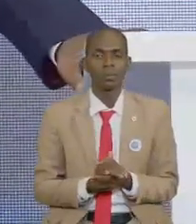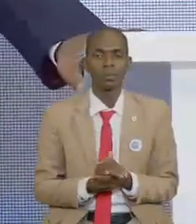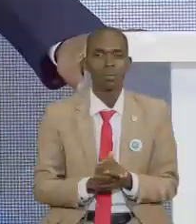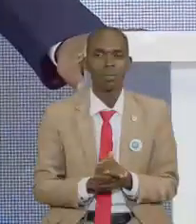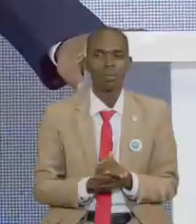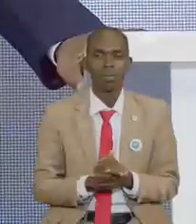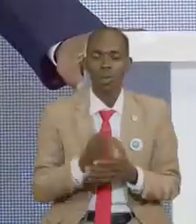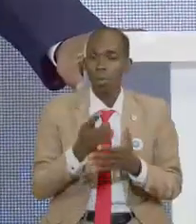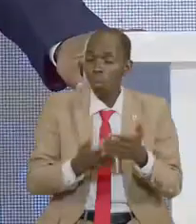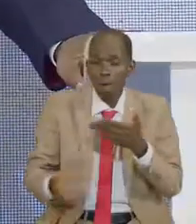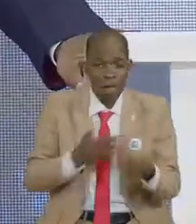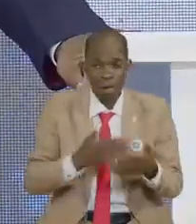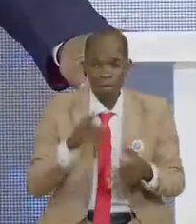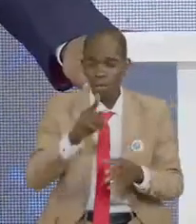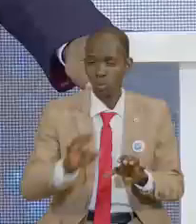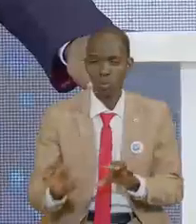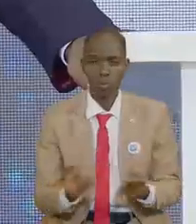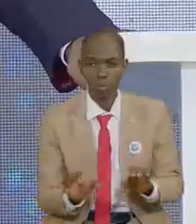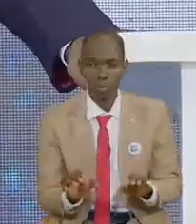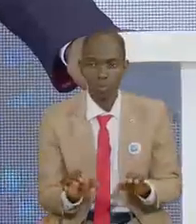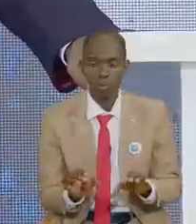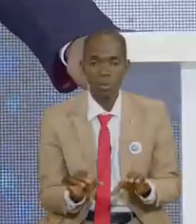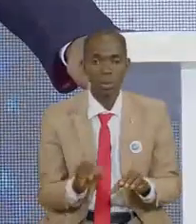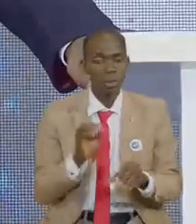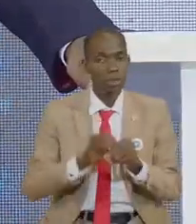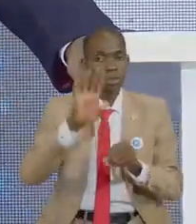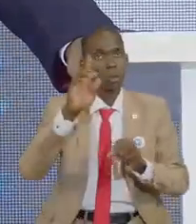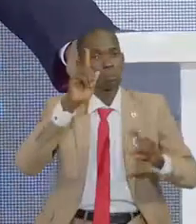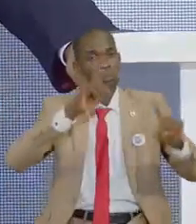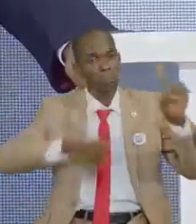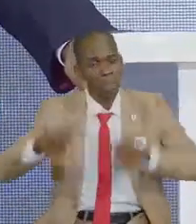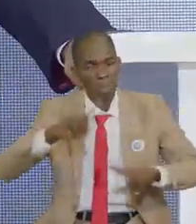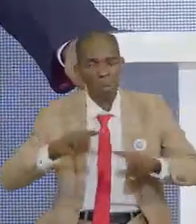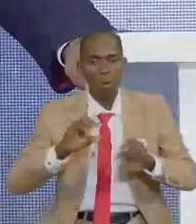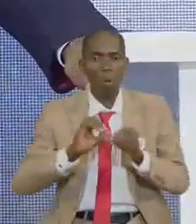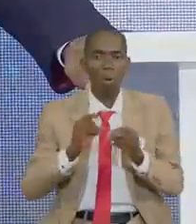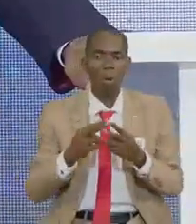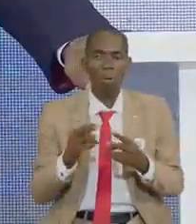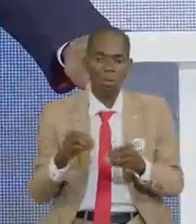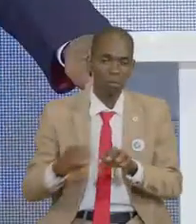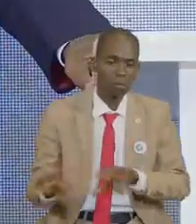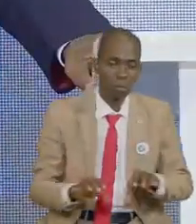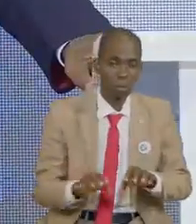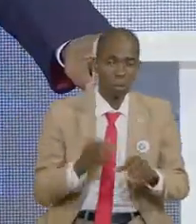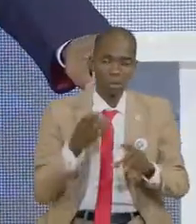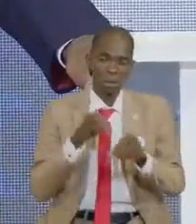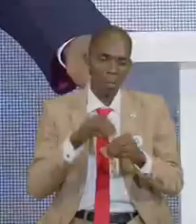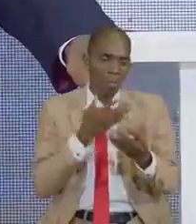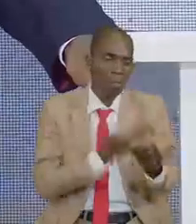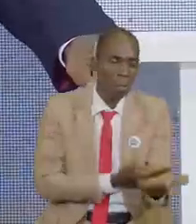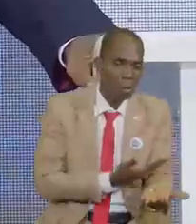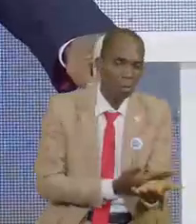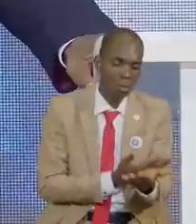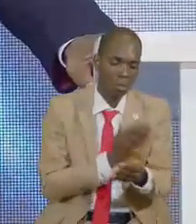Whatsoever ye do, in word or in deed, in the morning, in the evening, during the